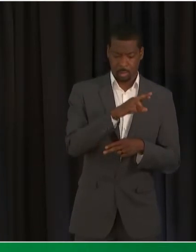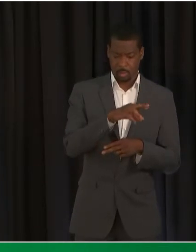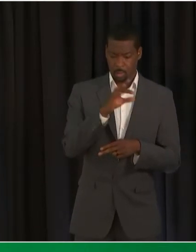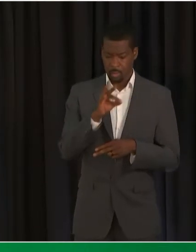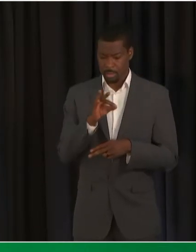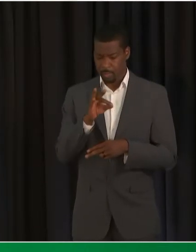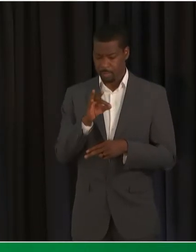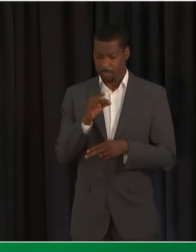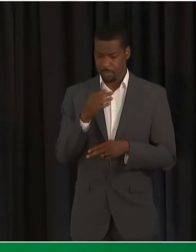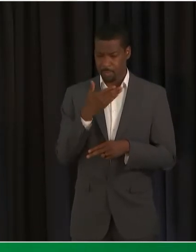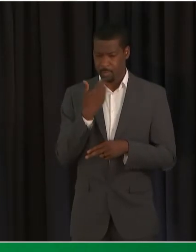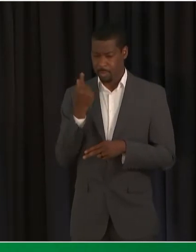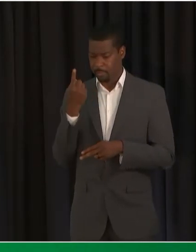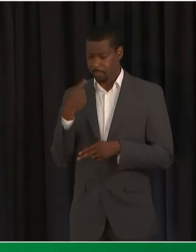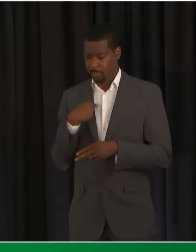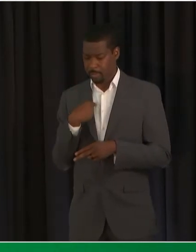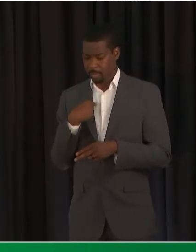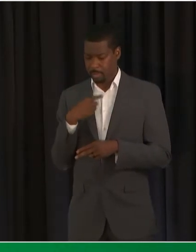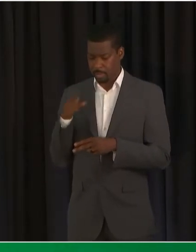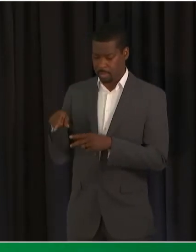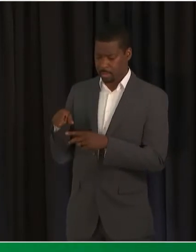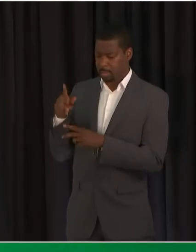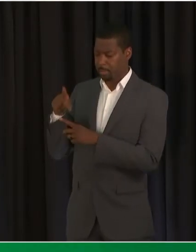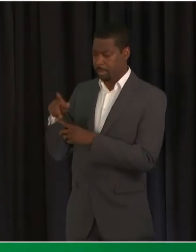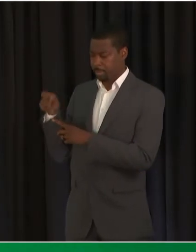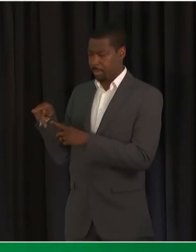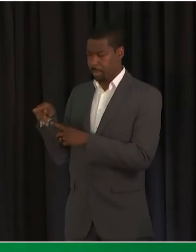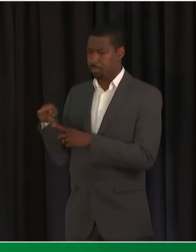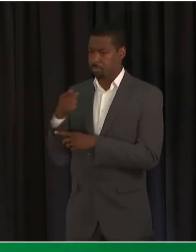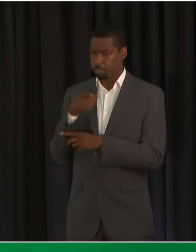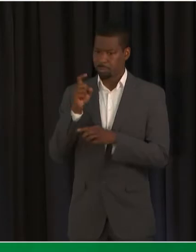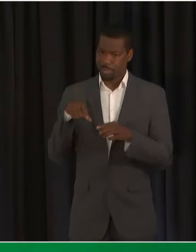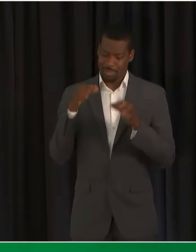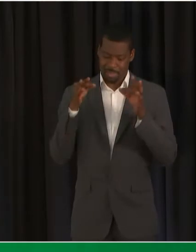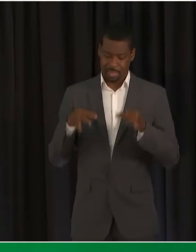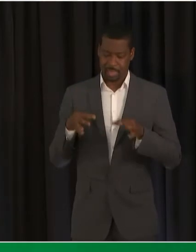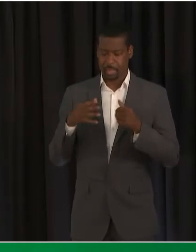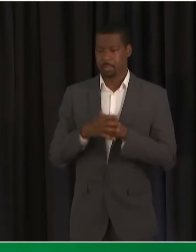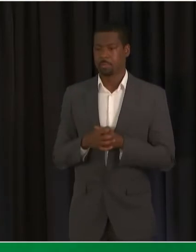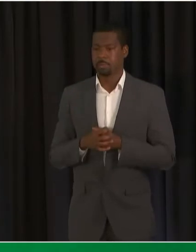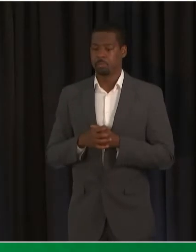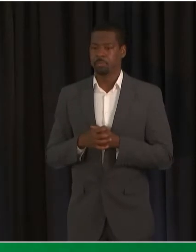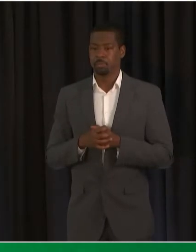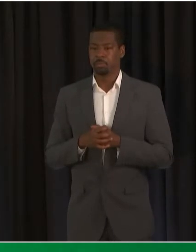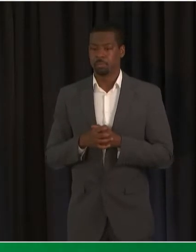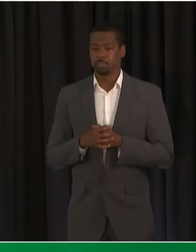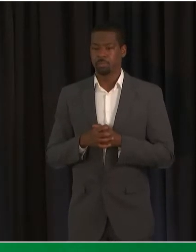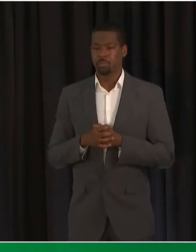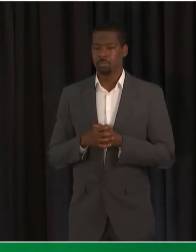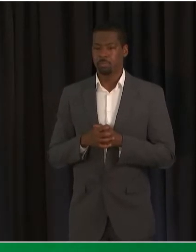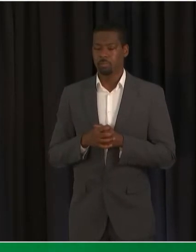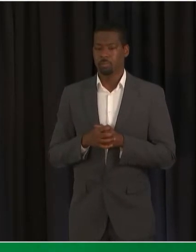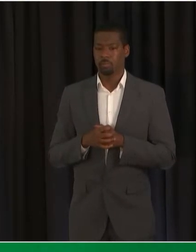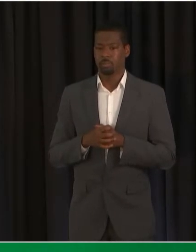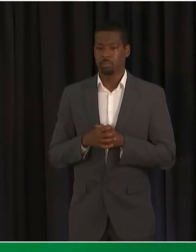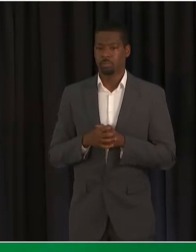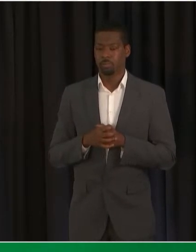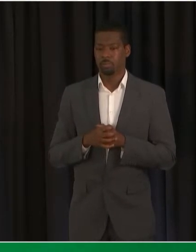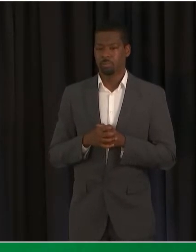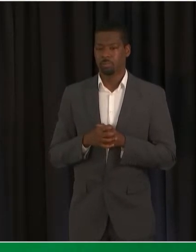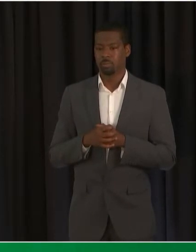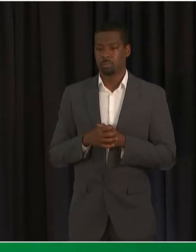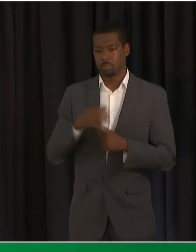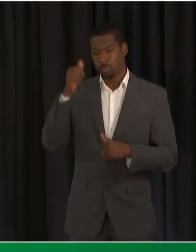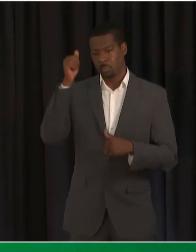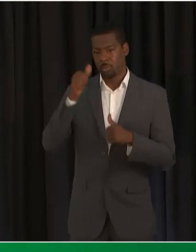Fund, or is it better for you to use the PPP? All right, you have to use that, make that determination for yourself. But what I will